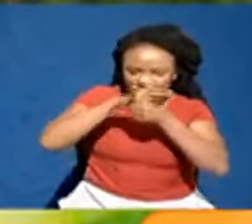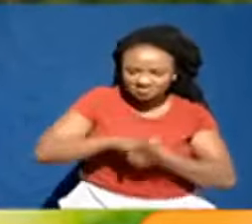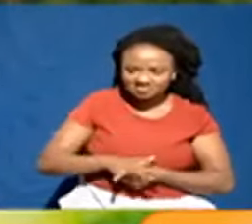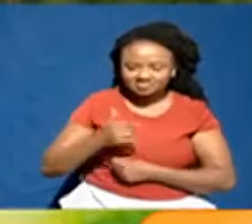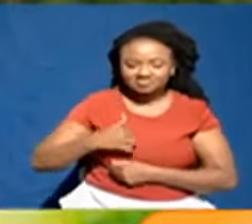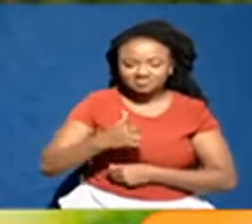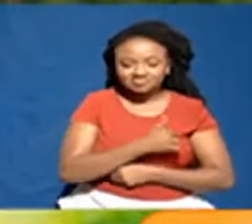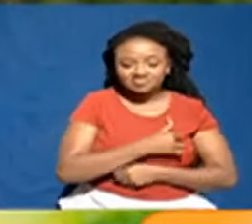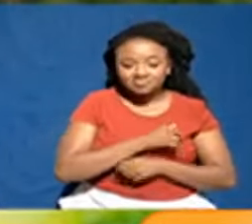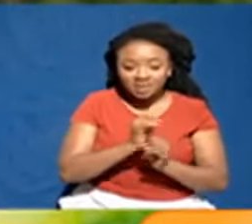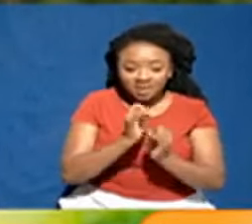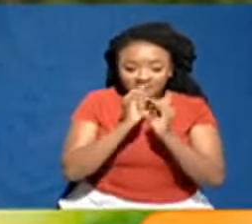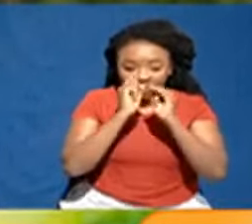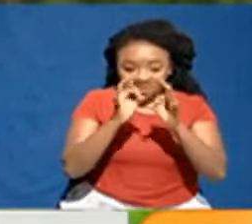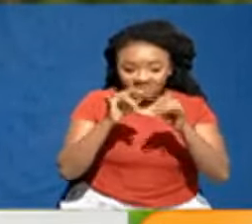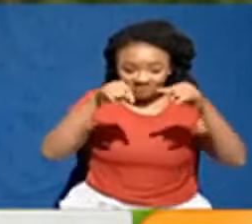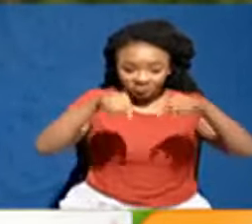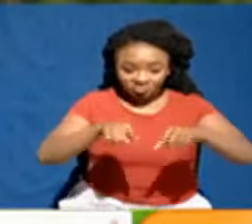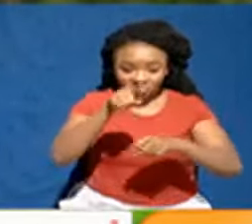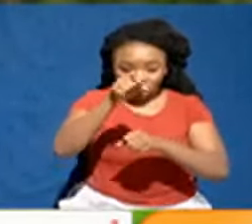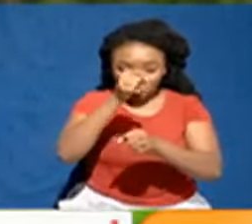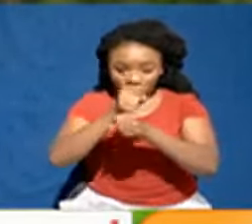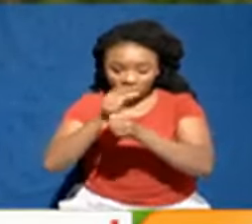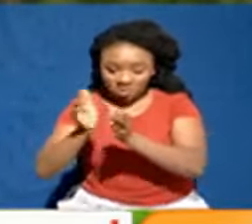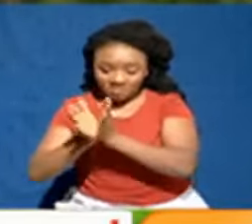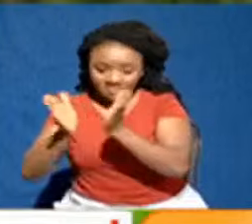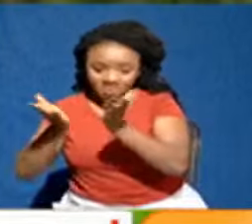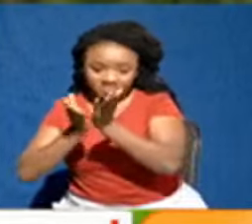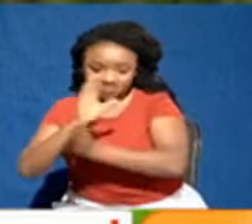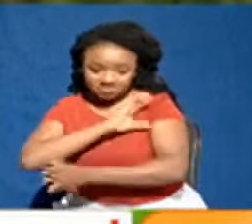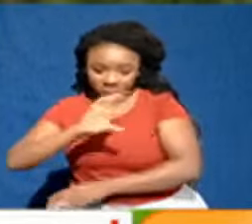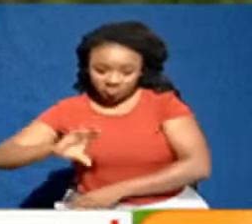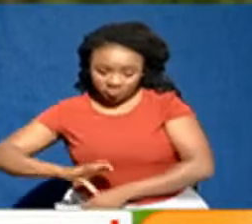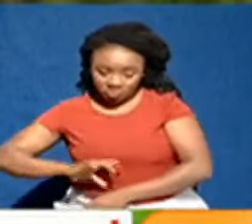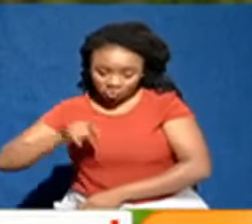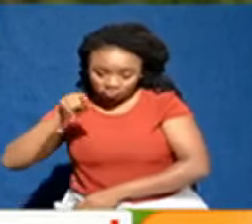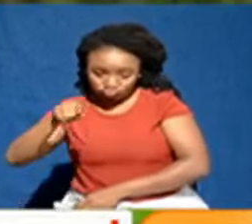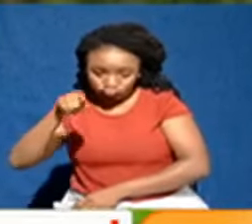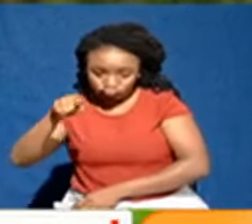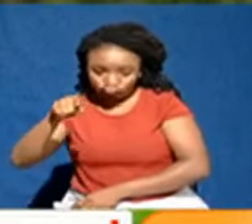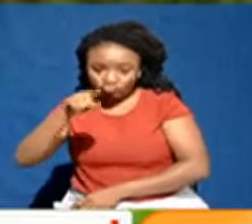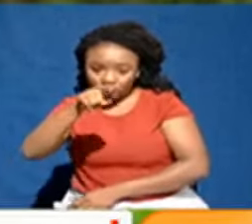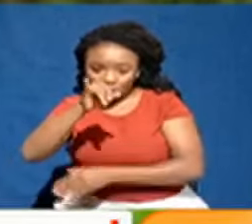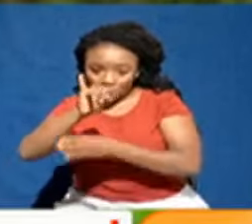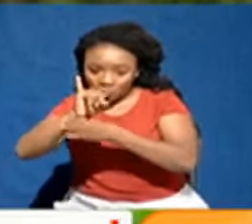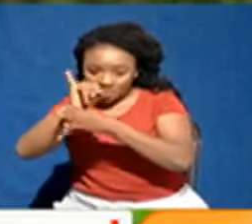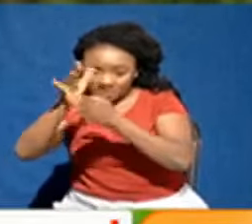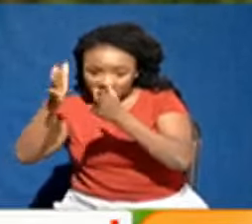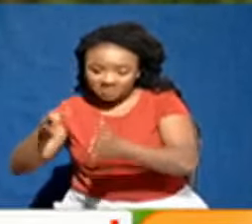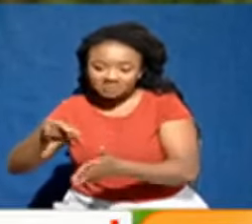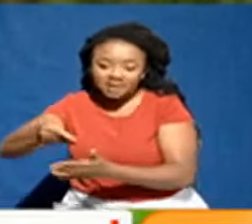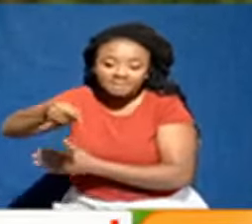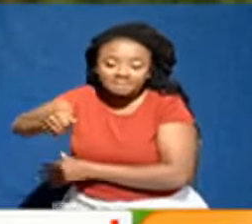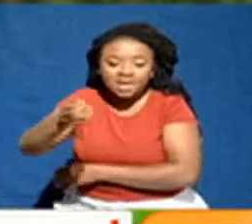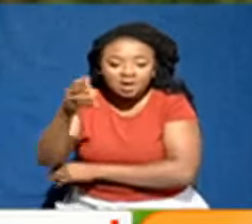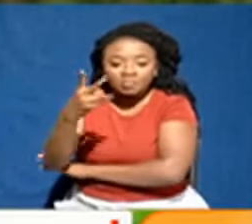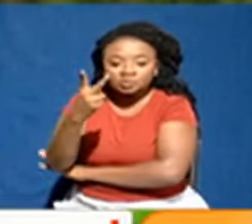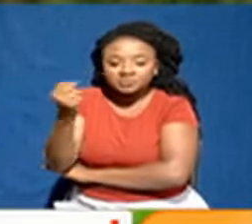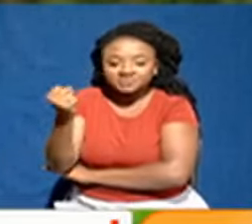If today you are an intern at the Public Service Commission, under the Public Service Commission, you only pay 25,000.